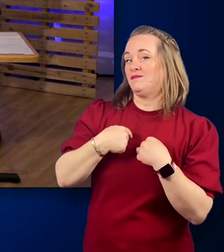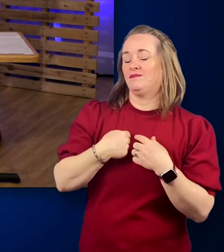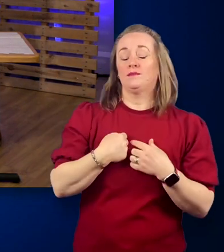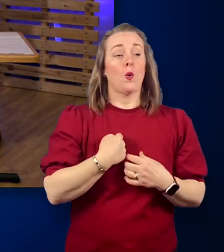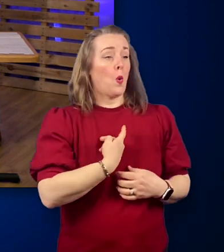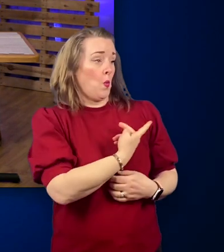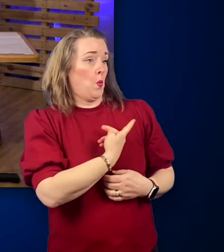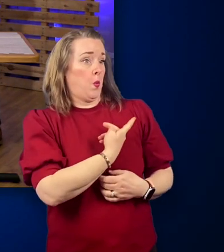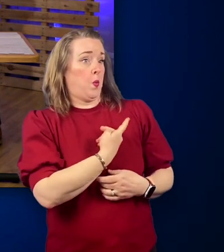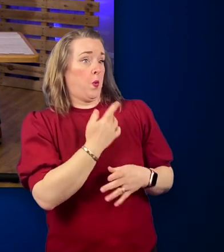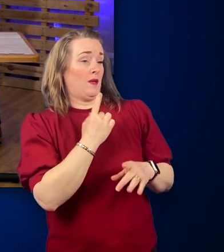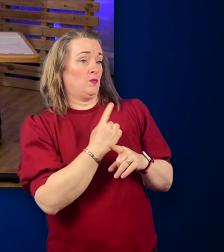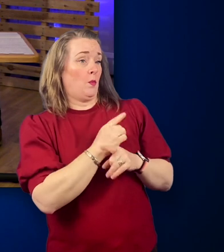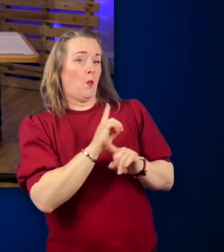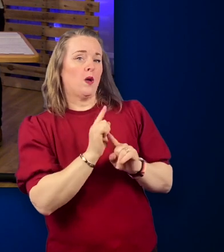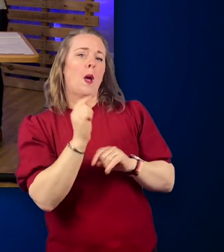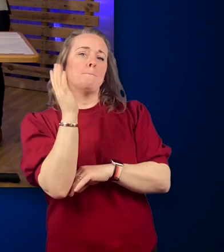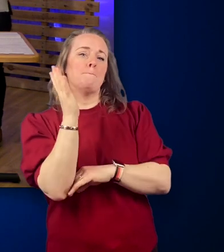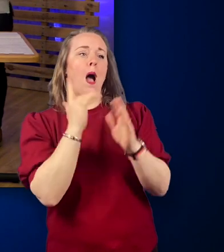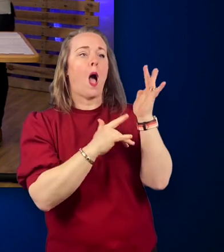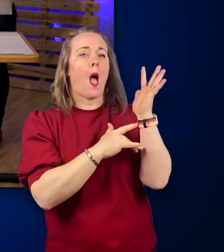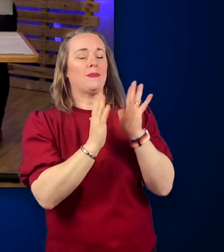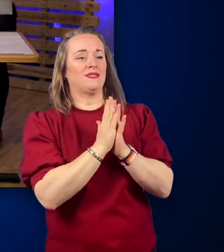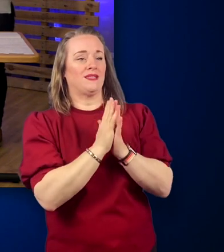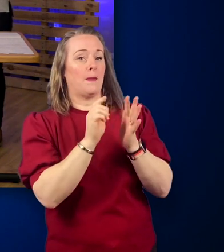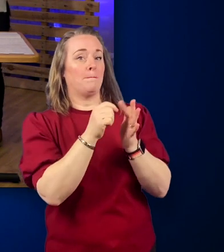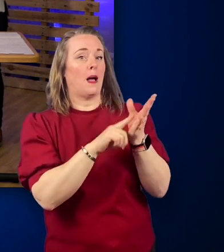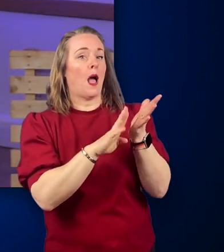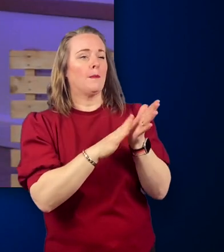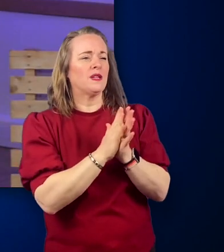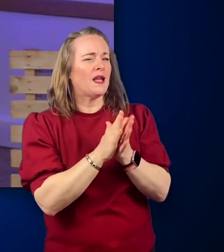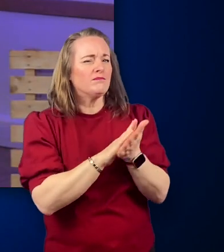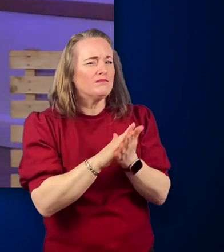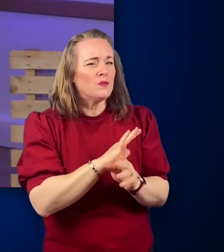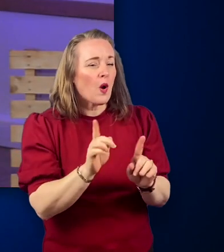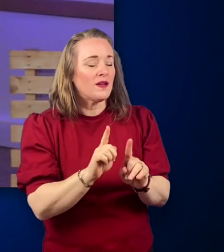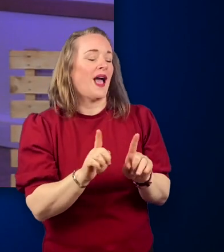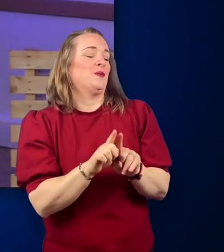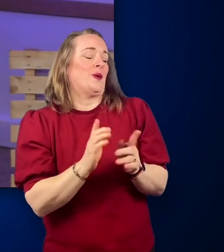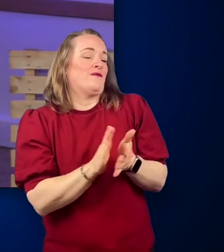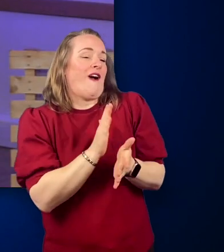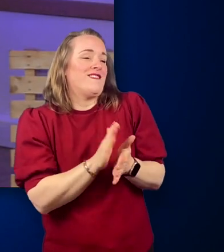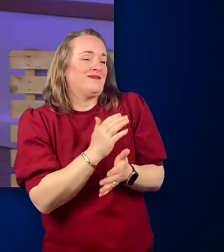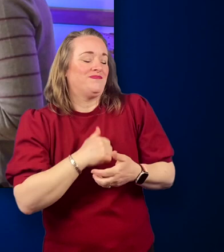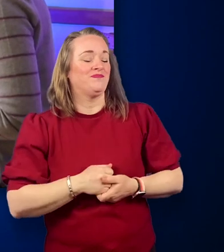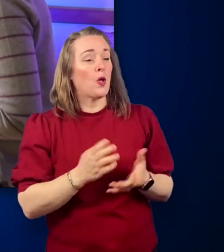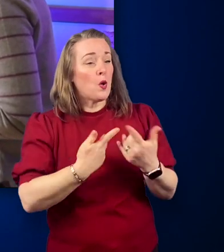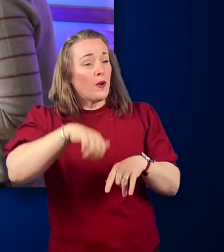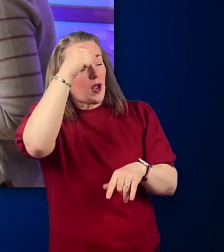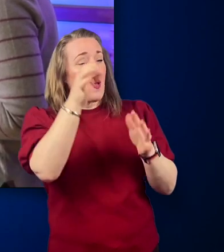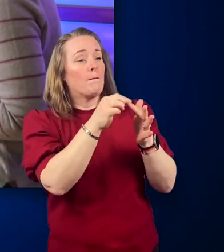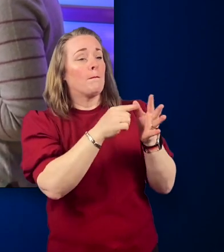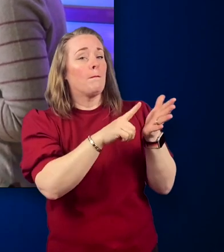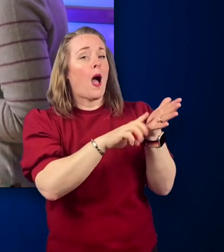what Palm Sunday means to us today and have a little bit of fun along the way. So We all know that Palm Sunday was the day